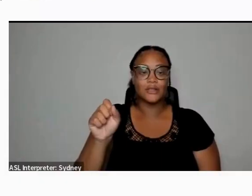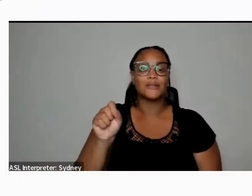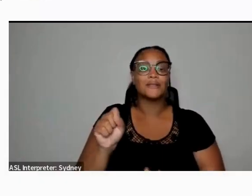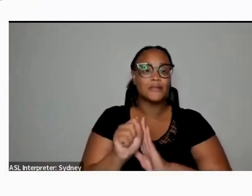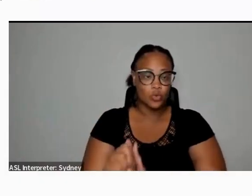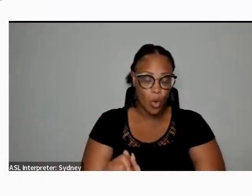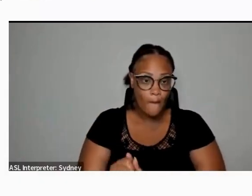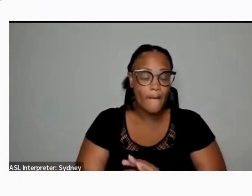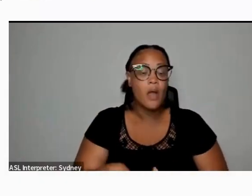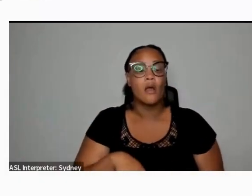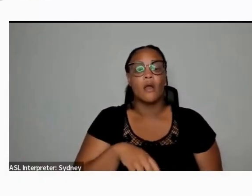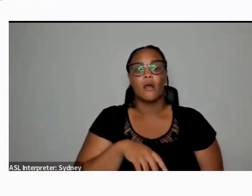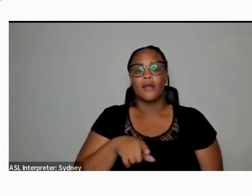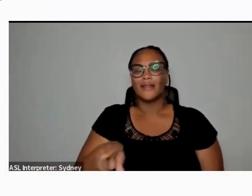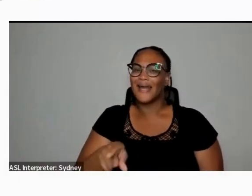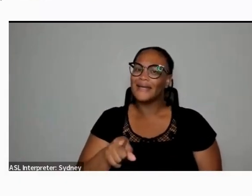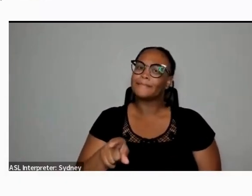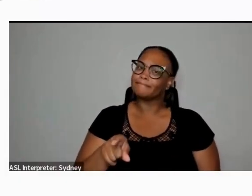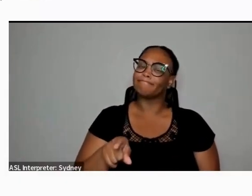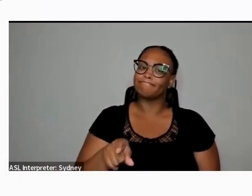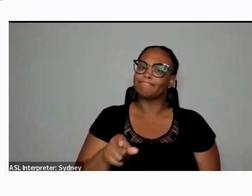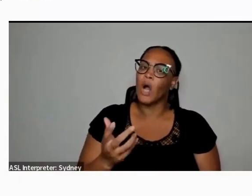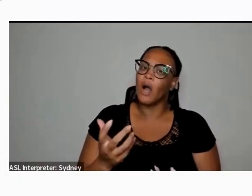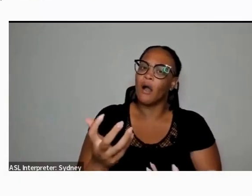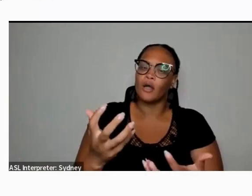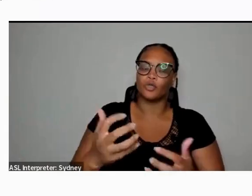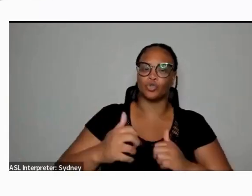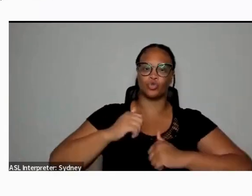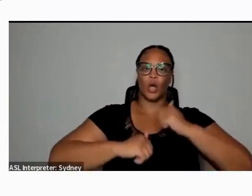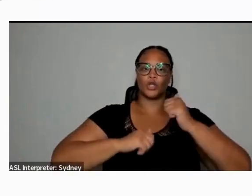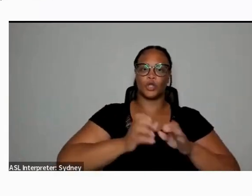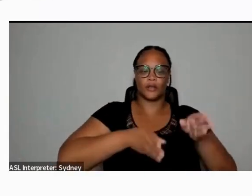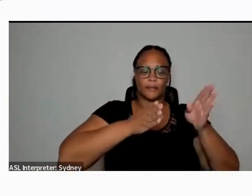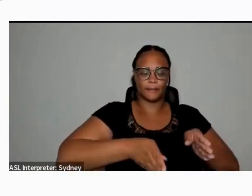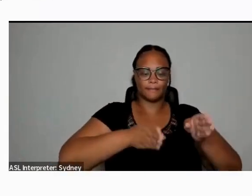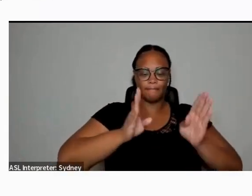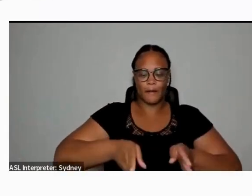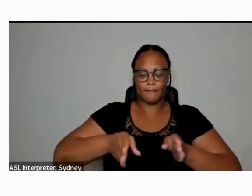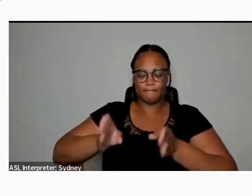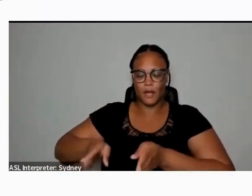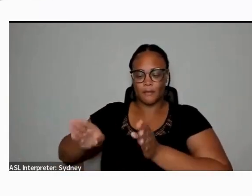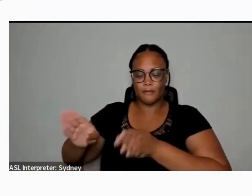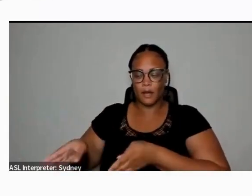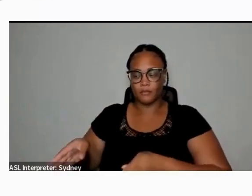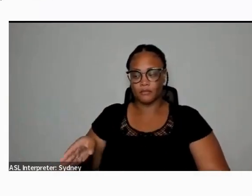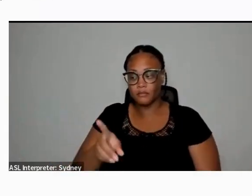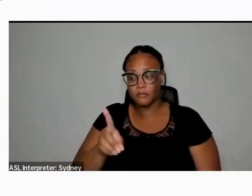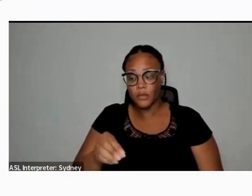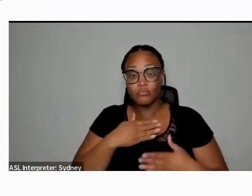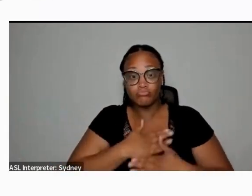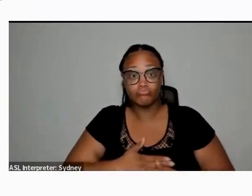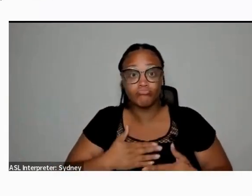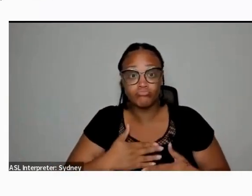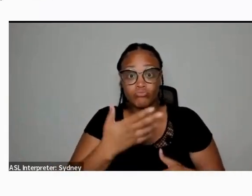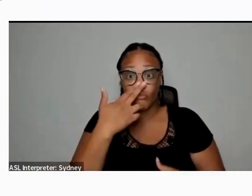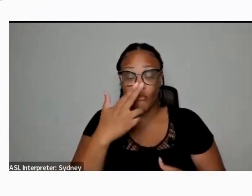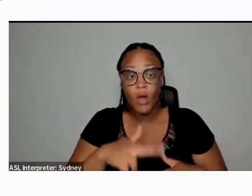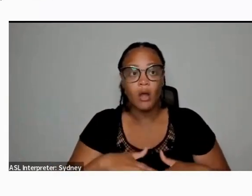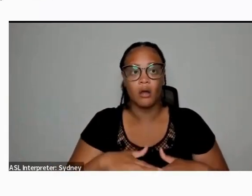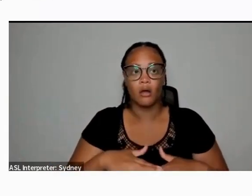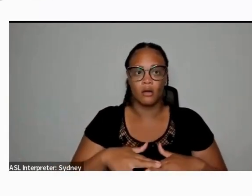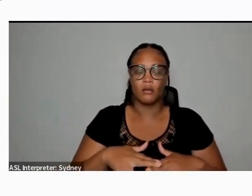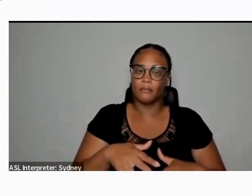that structure. And even the fun that they enjoy needs to have some